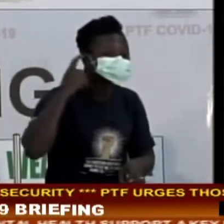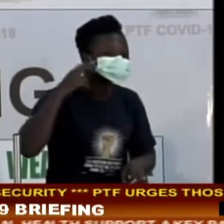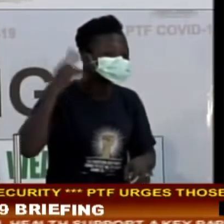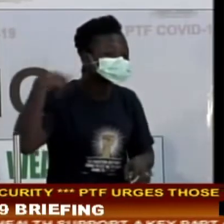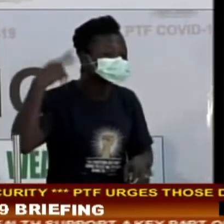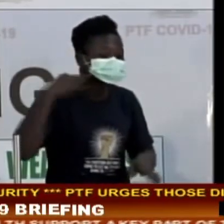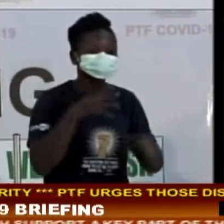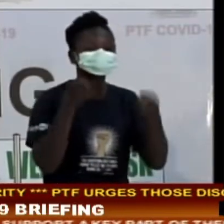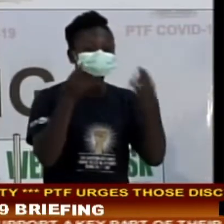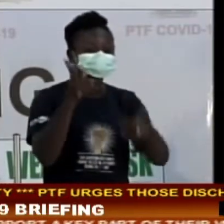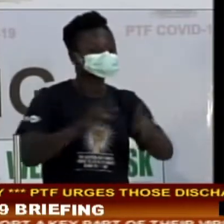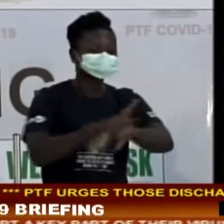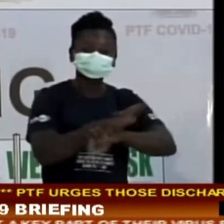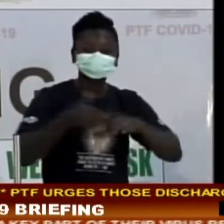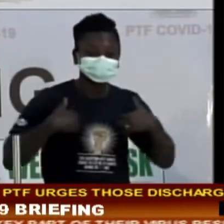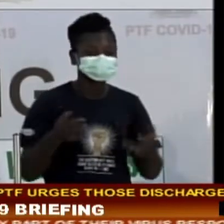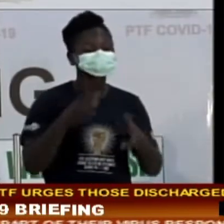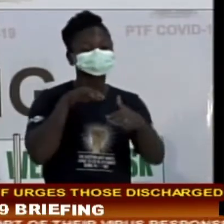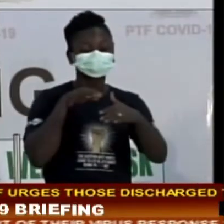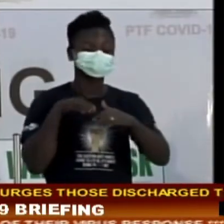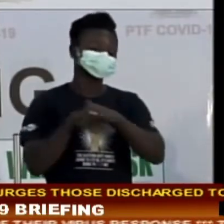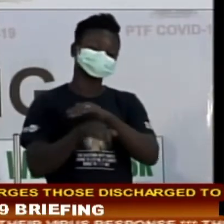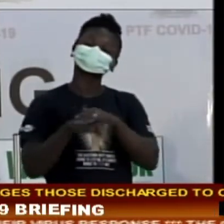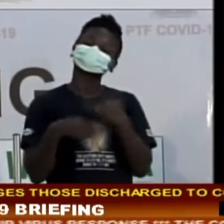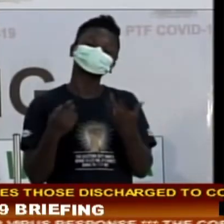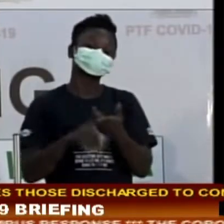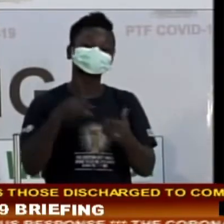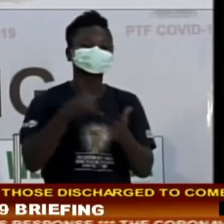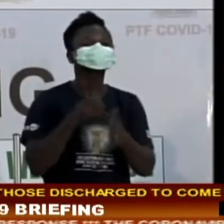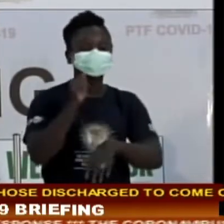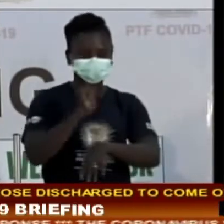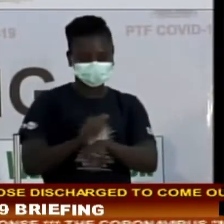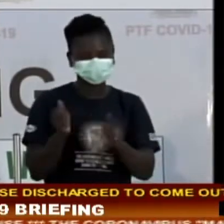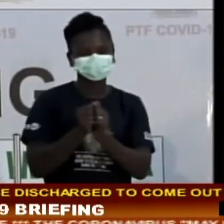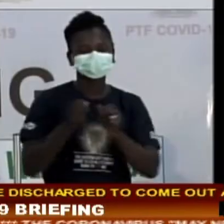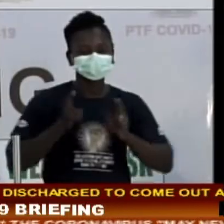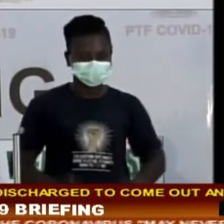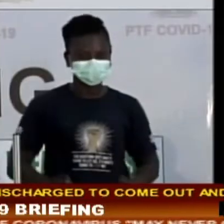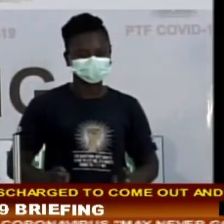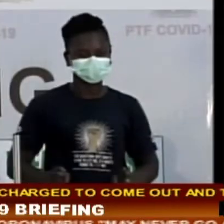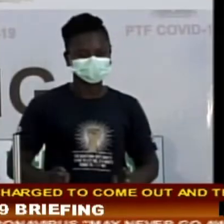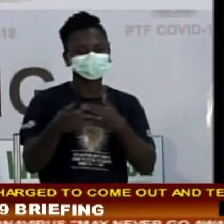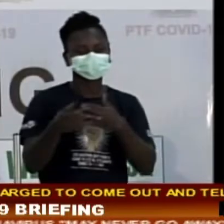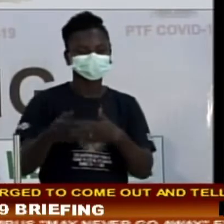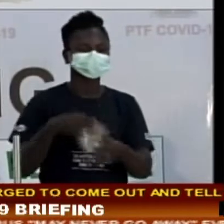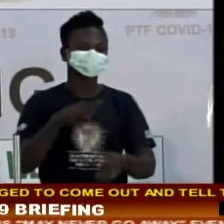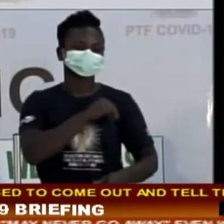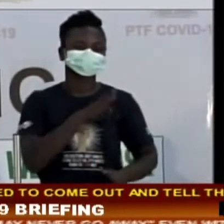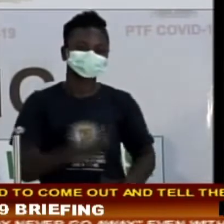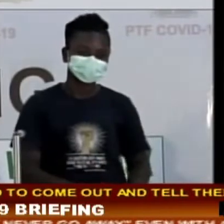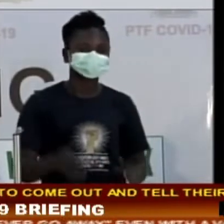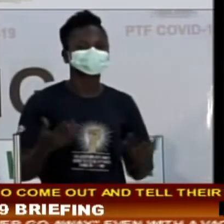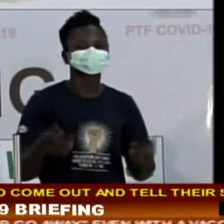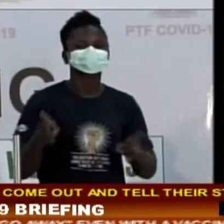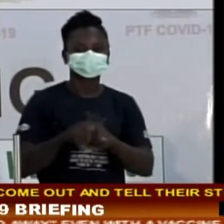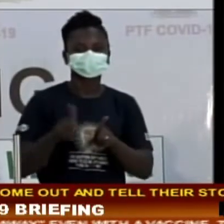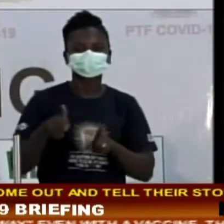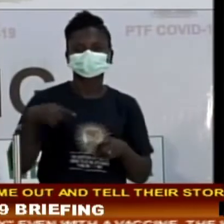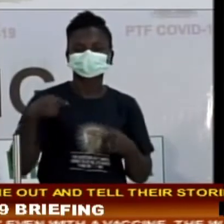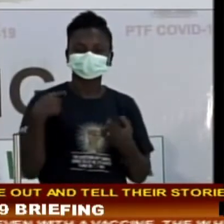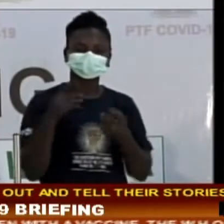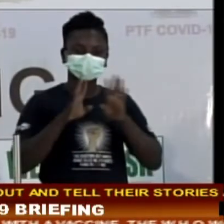reaching out we're also working with the humanitarian Affairs Ministry um as they begin today because the lot of there's a lot of work planning